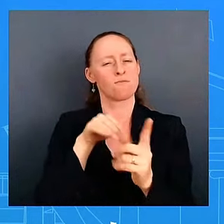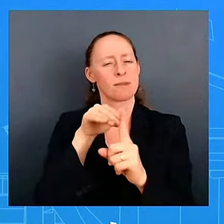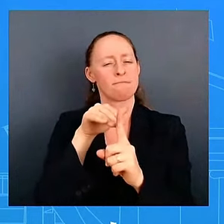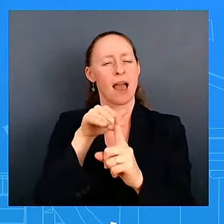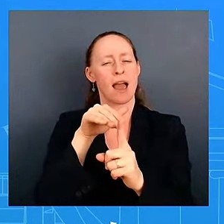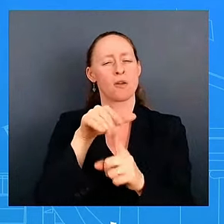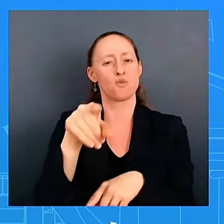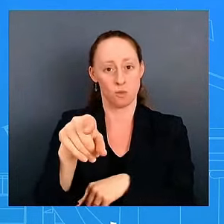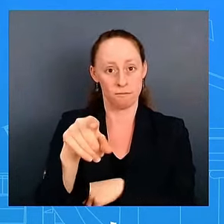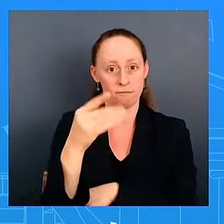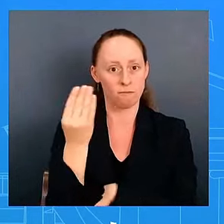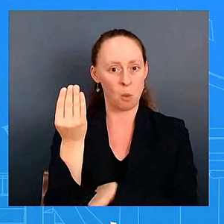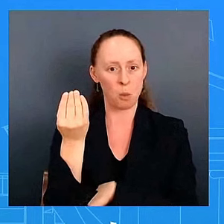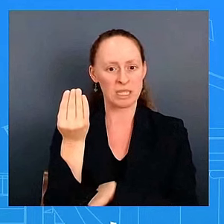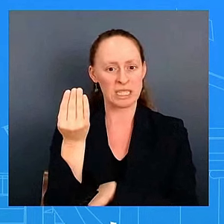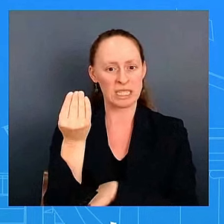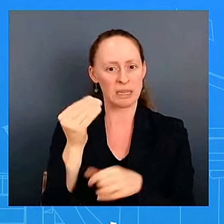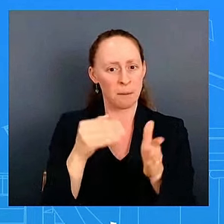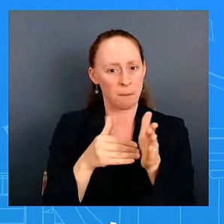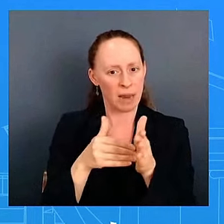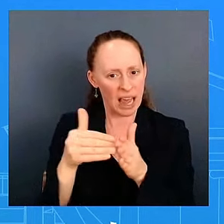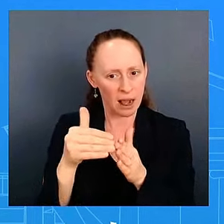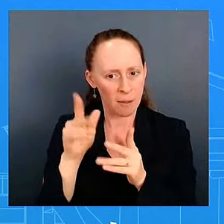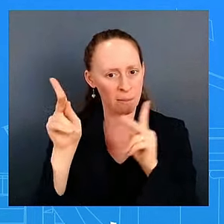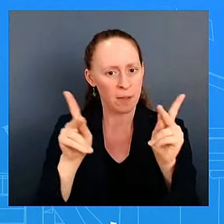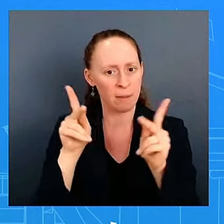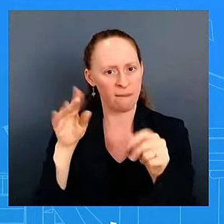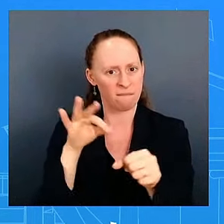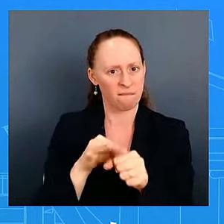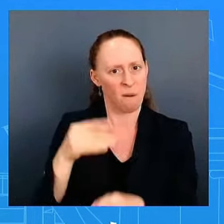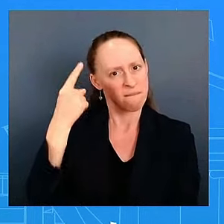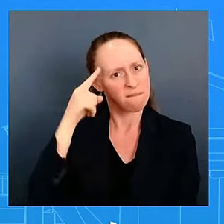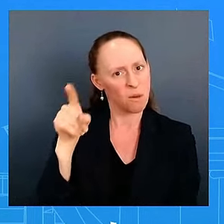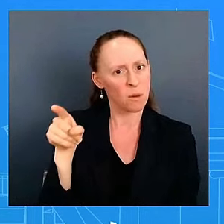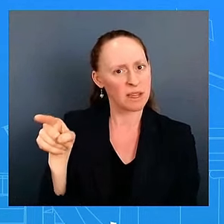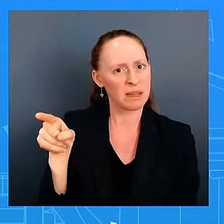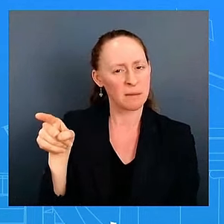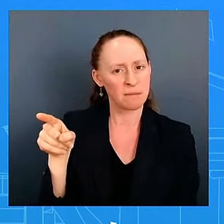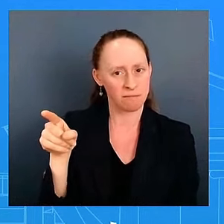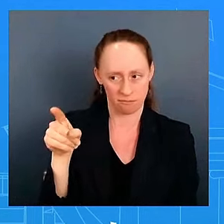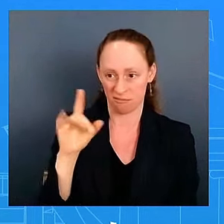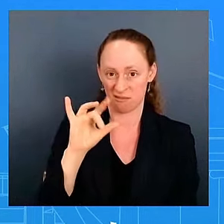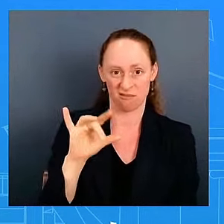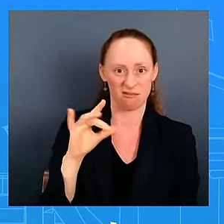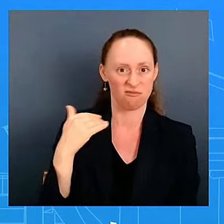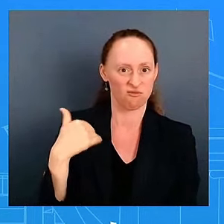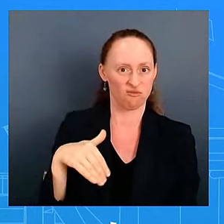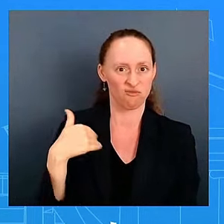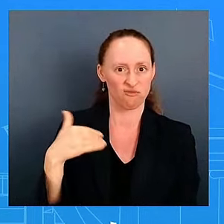the primary. That's 87% of the vote. That matters. Those numbers matter.